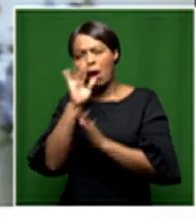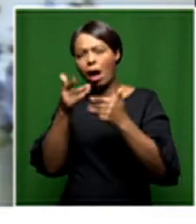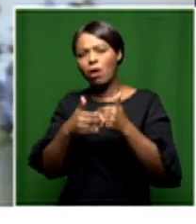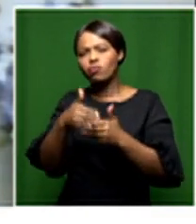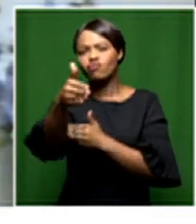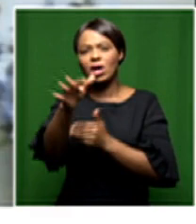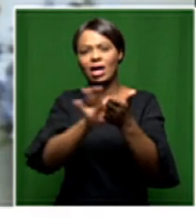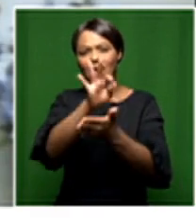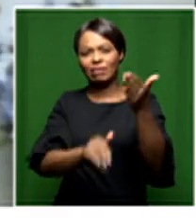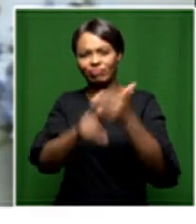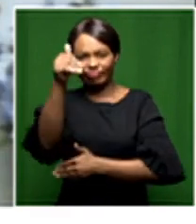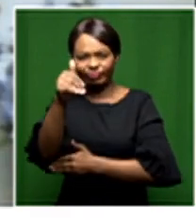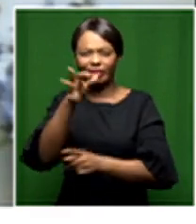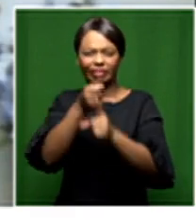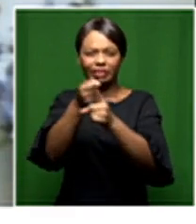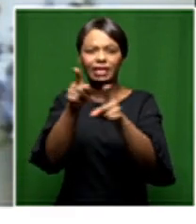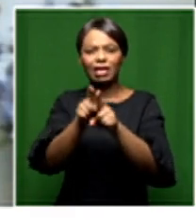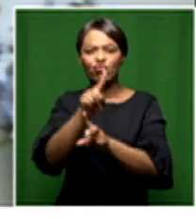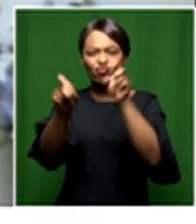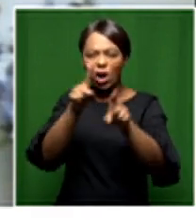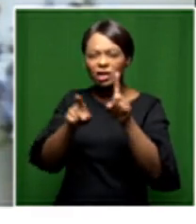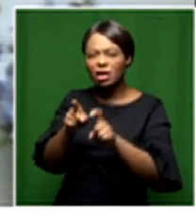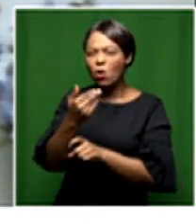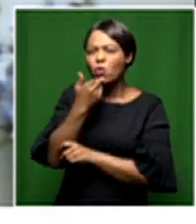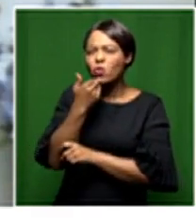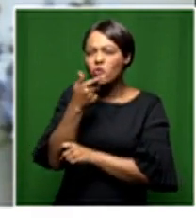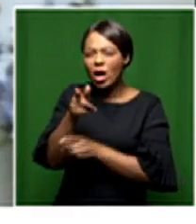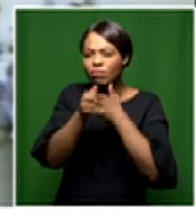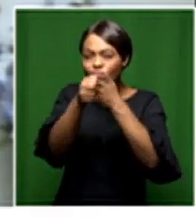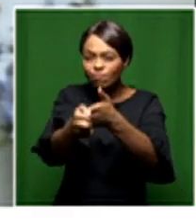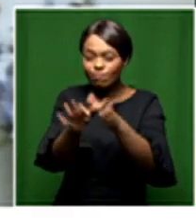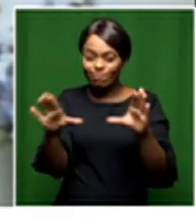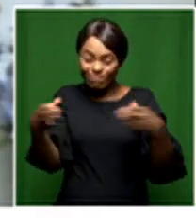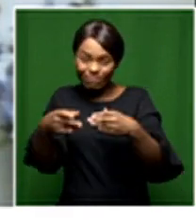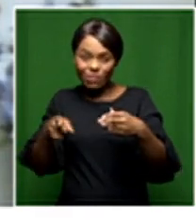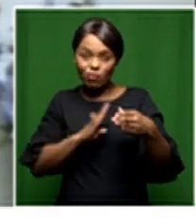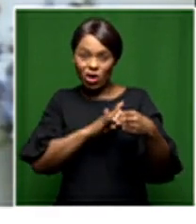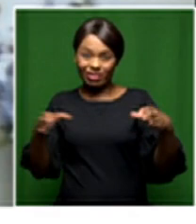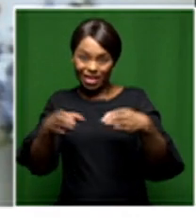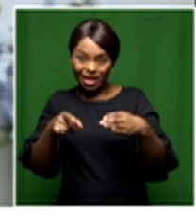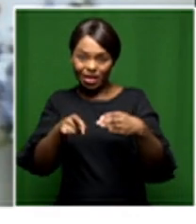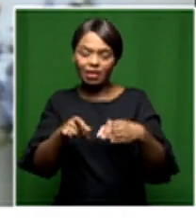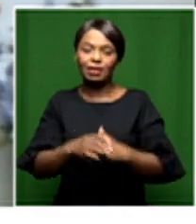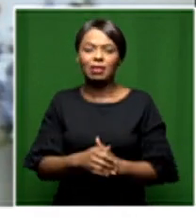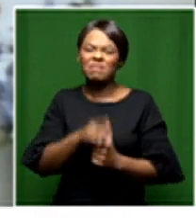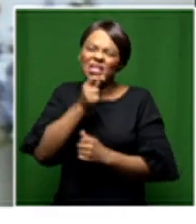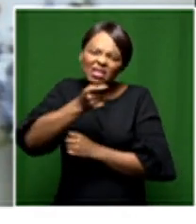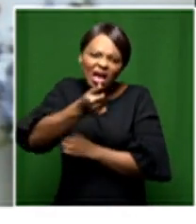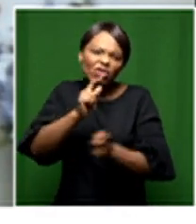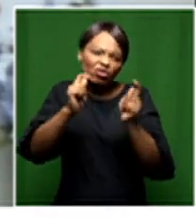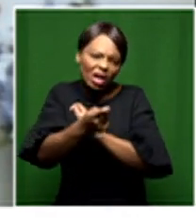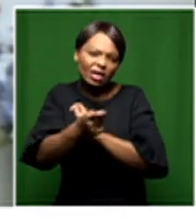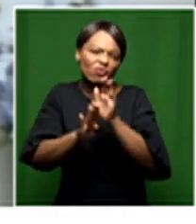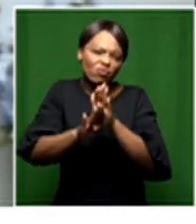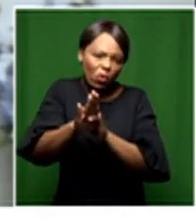elections and into questions as to who actually governs that body. So it's small steps of progress, but it is far